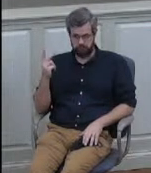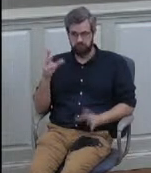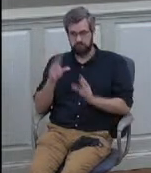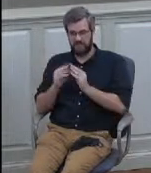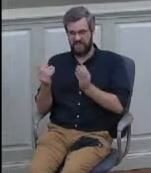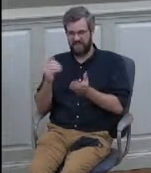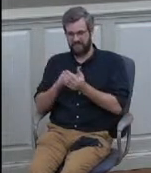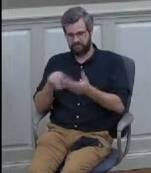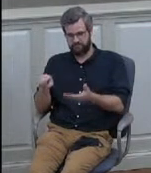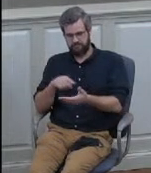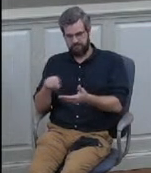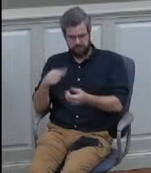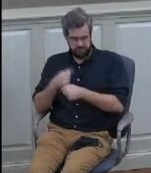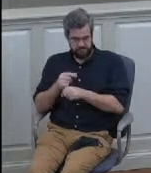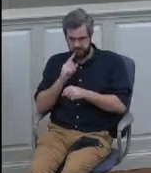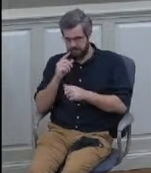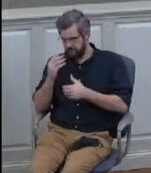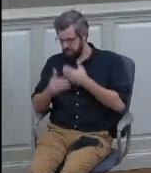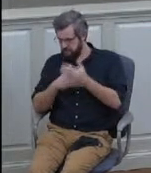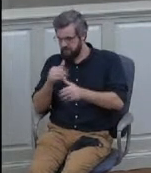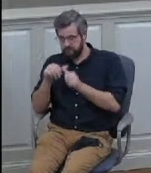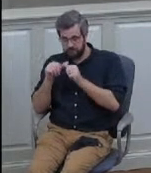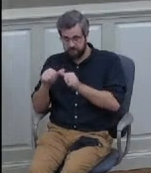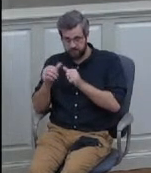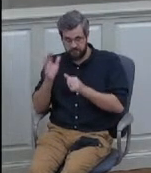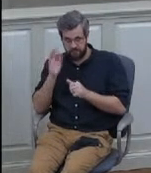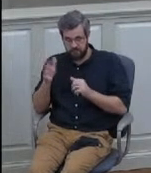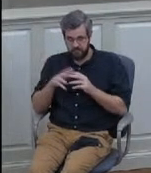again to make sure that keeps moving forward.